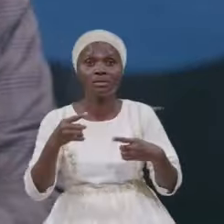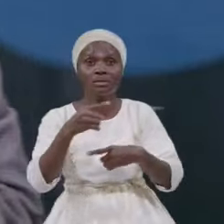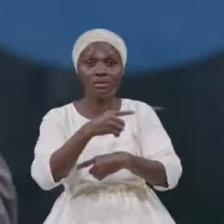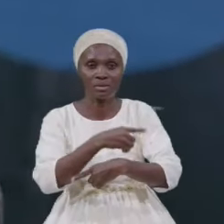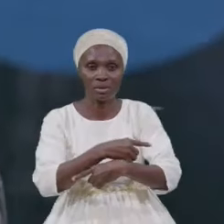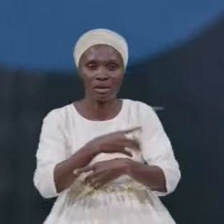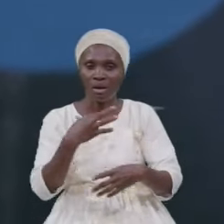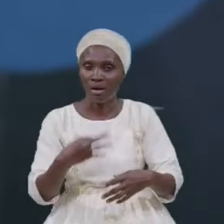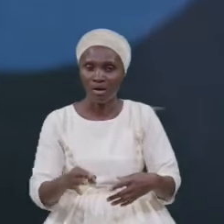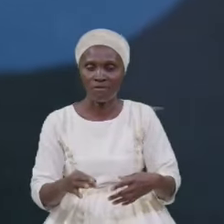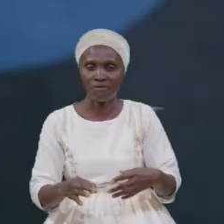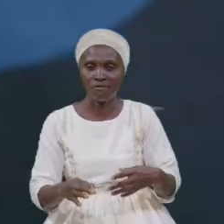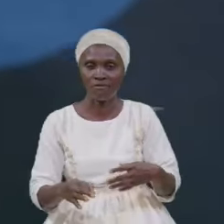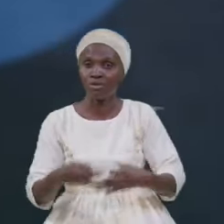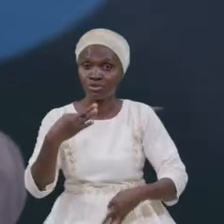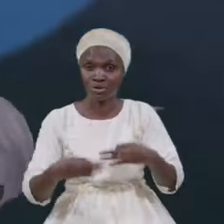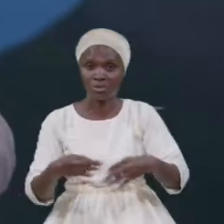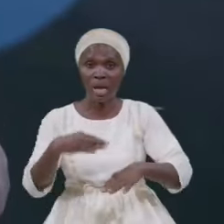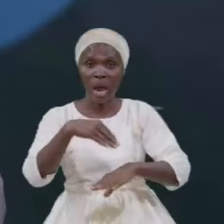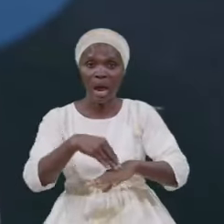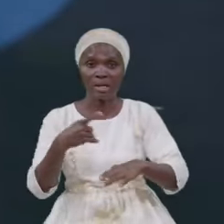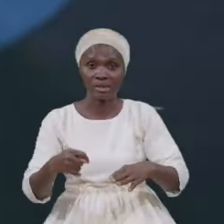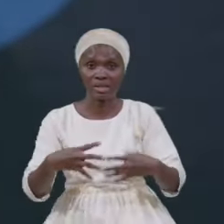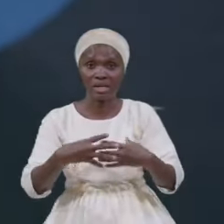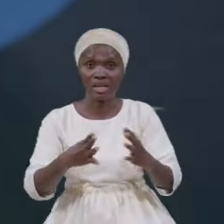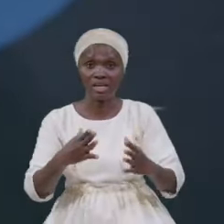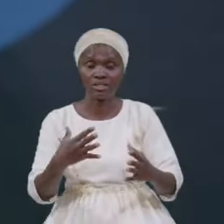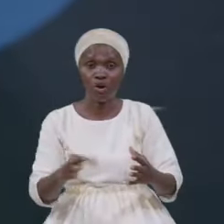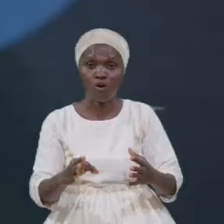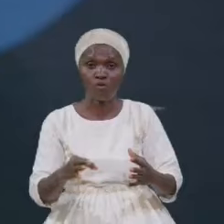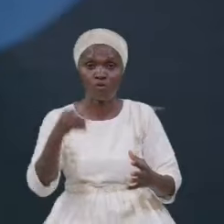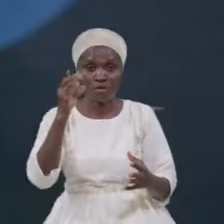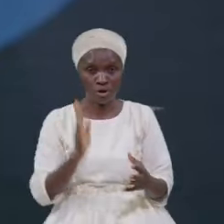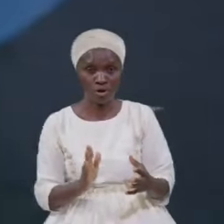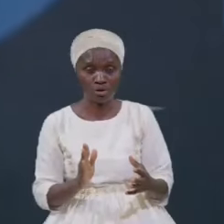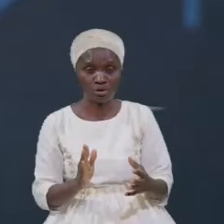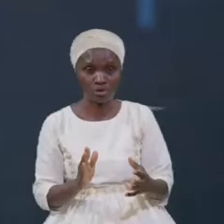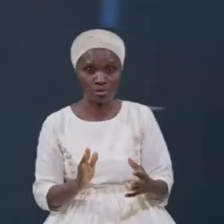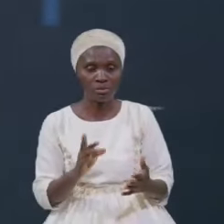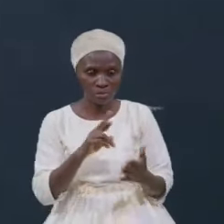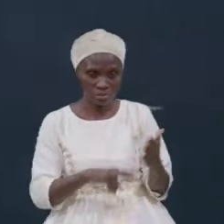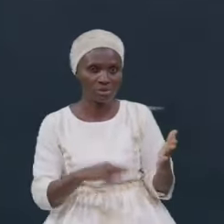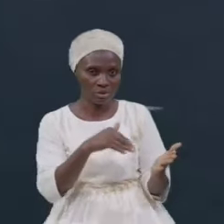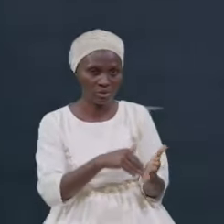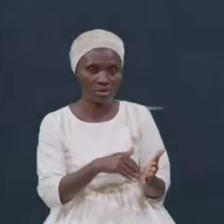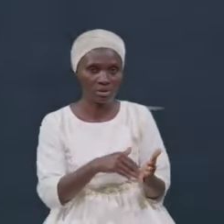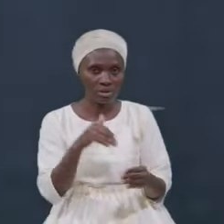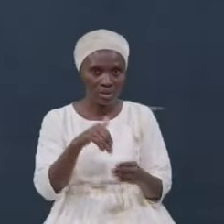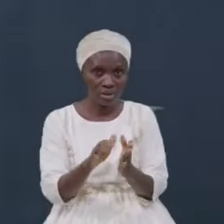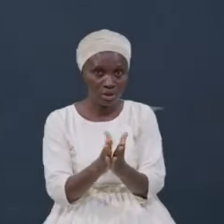God. The gloomy day. Look at that again in Ecclesiastes chapter 12.